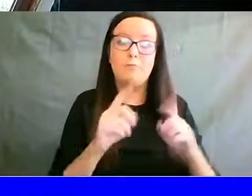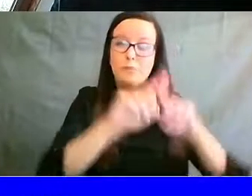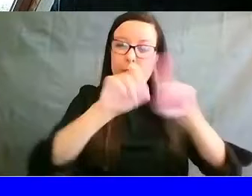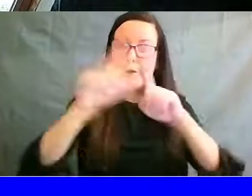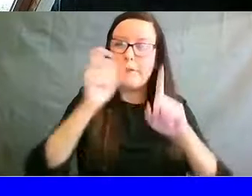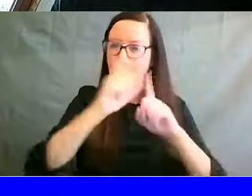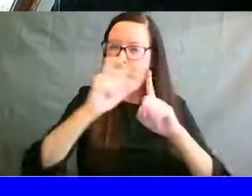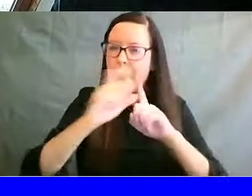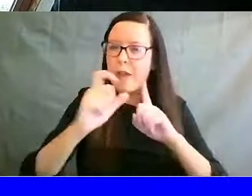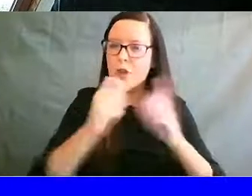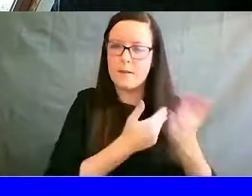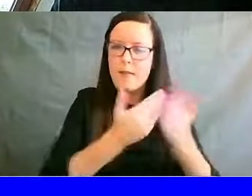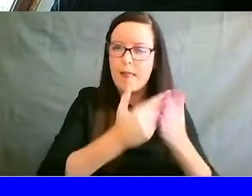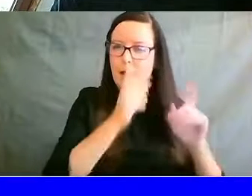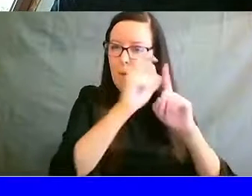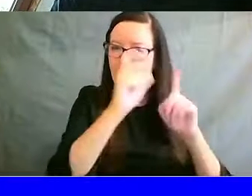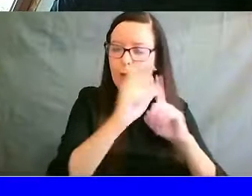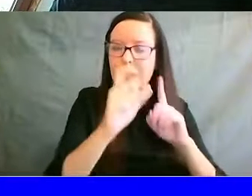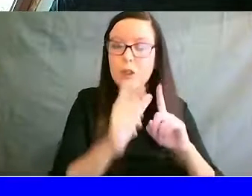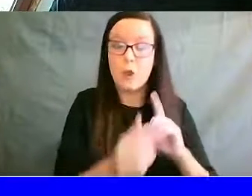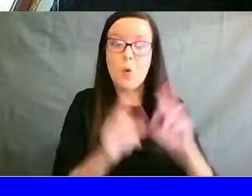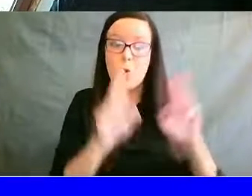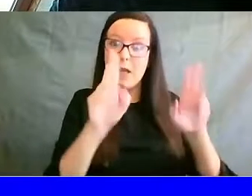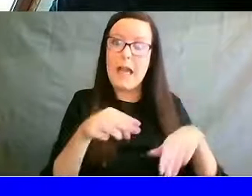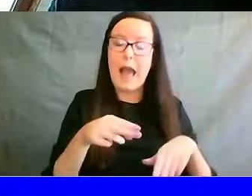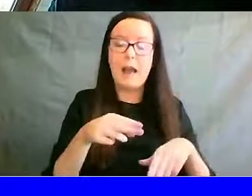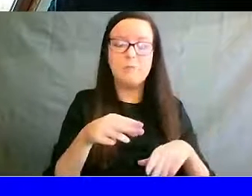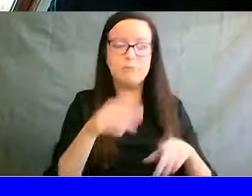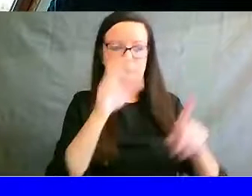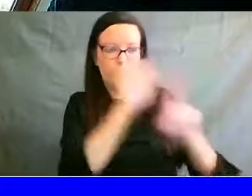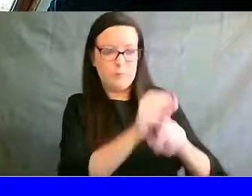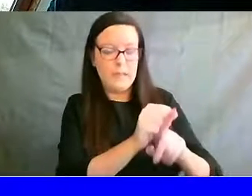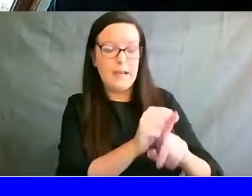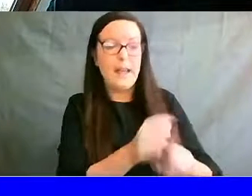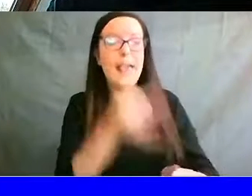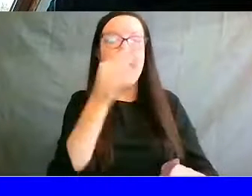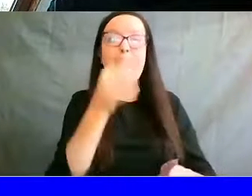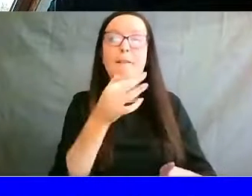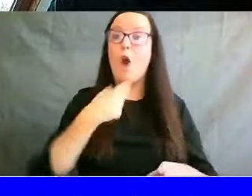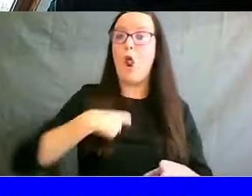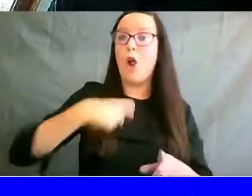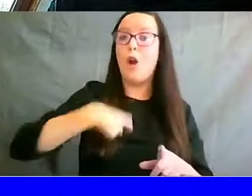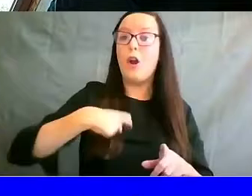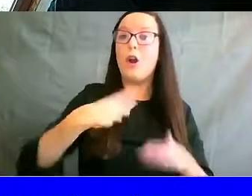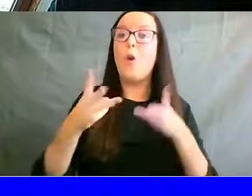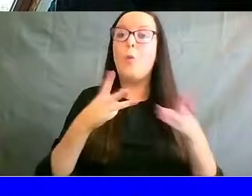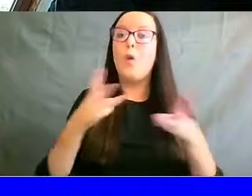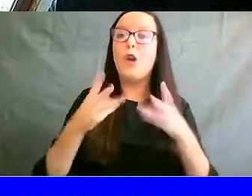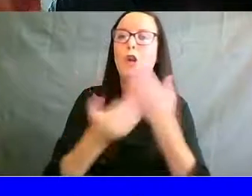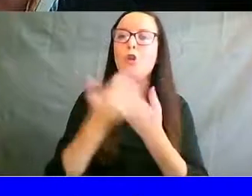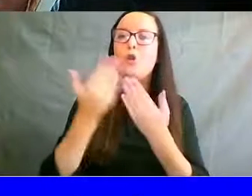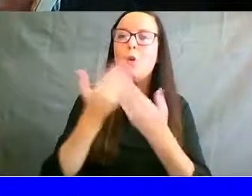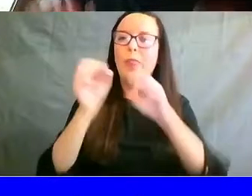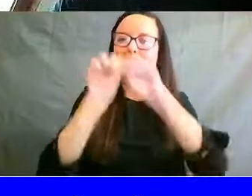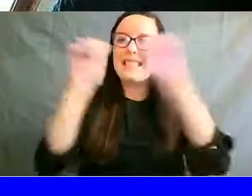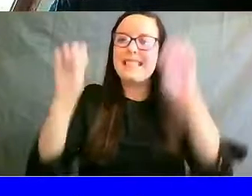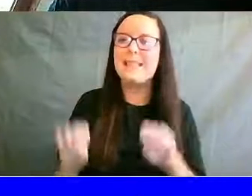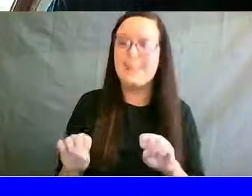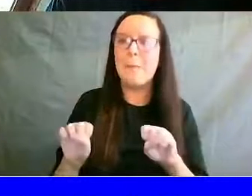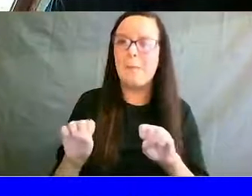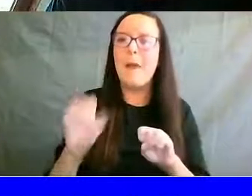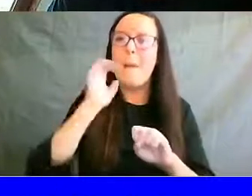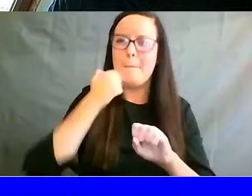tell if a lawyer has been working in the youth system, because they are trained to deal with so-called